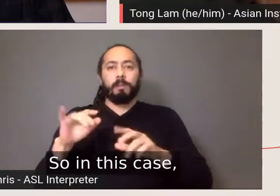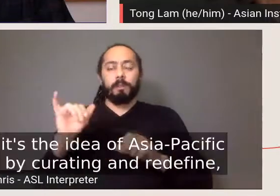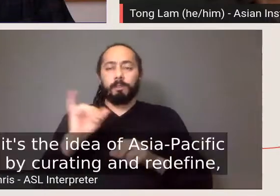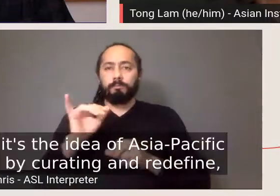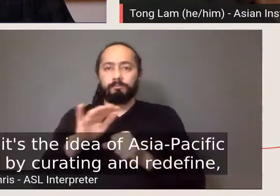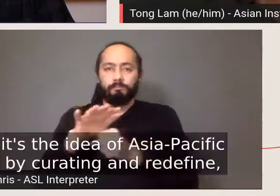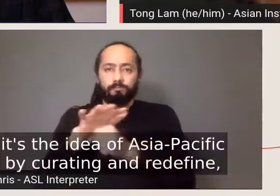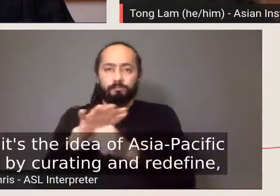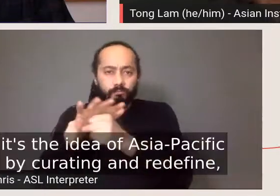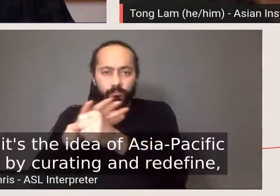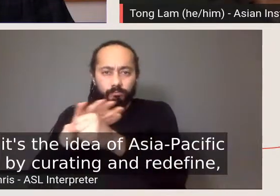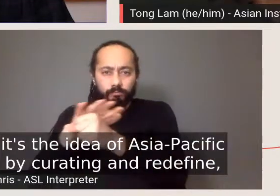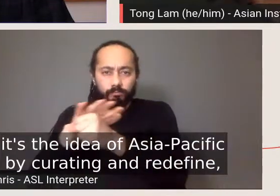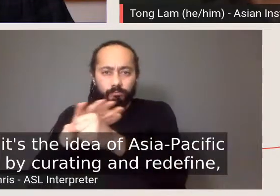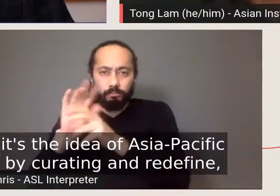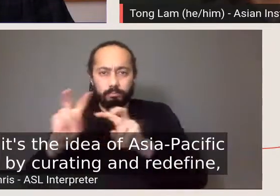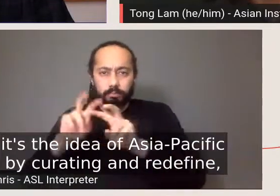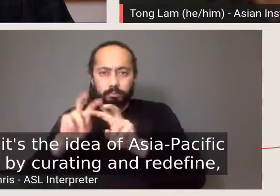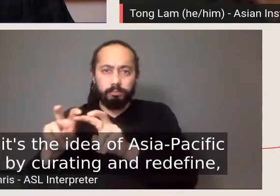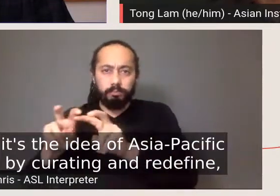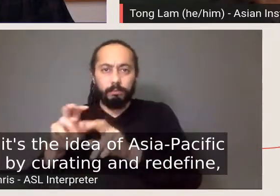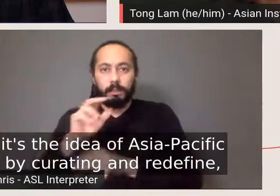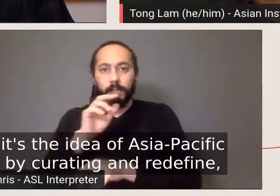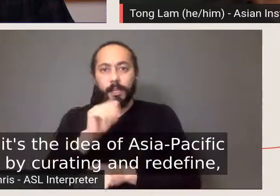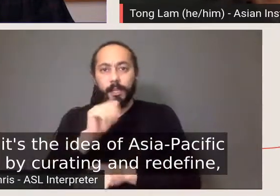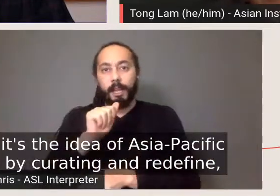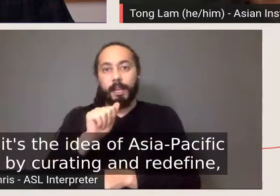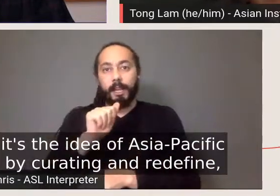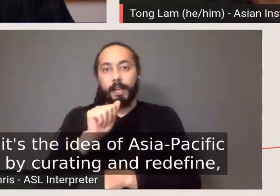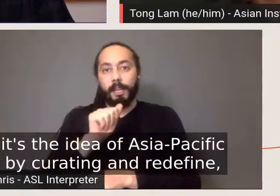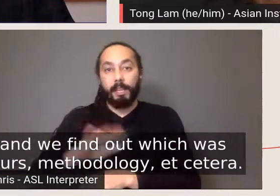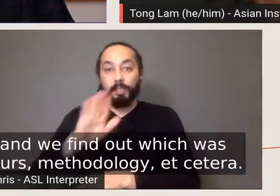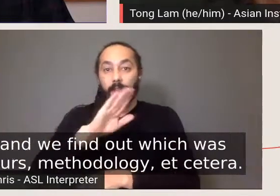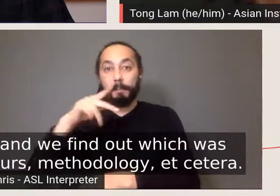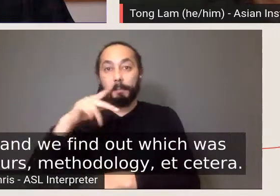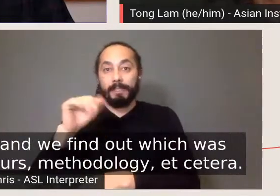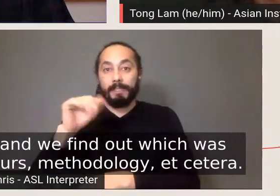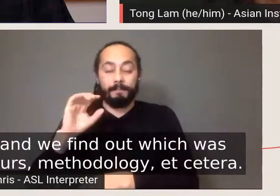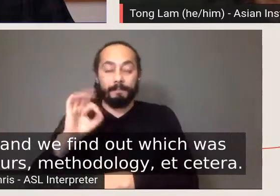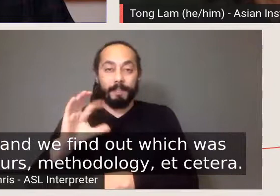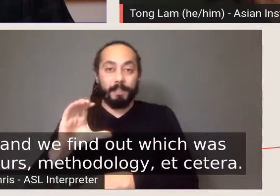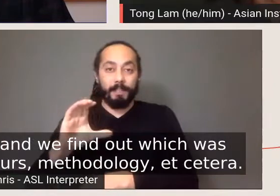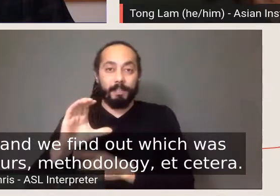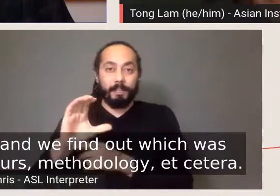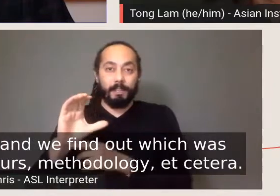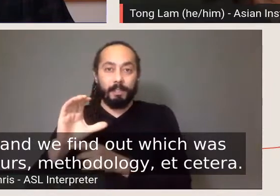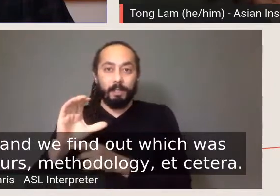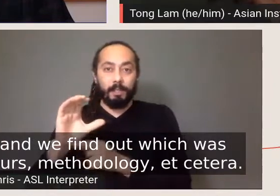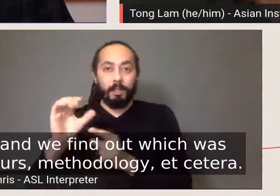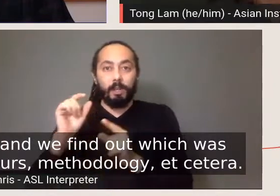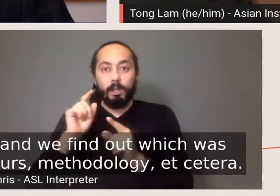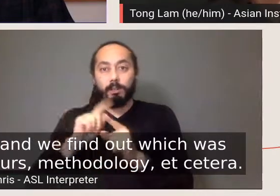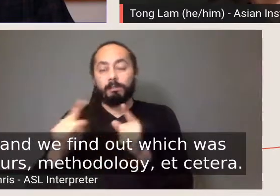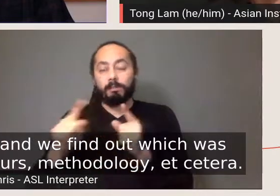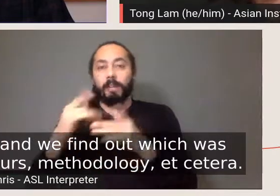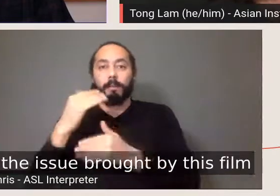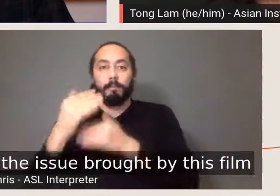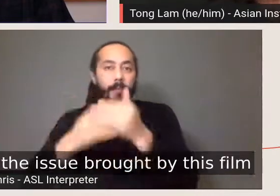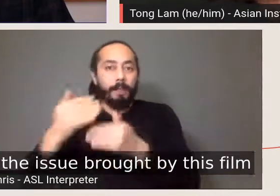this case, it's the idea of Asia Pacific by calibrating and redefine and refine our research tools, methodology,